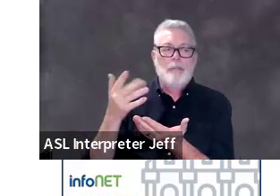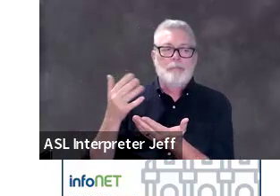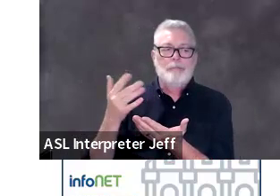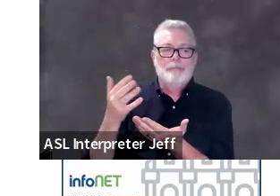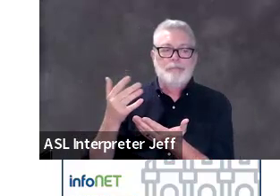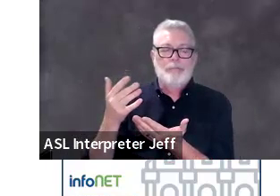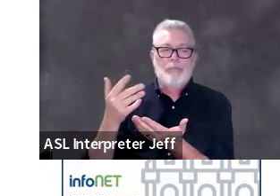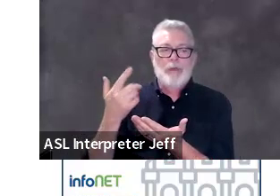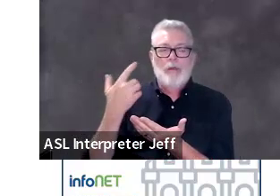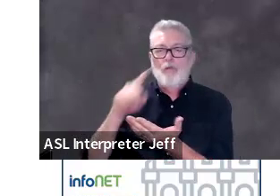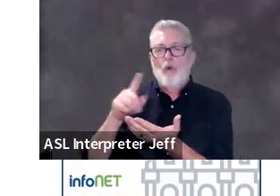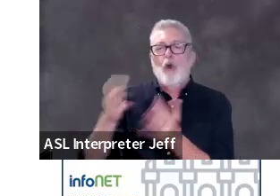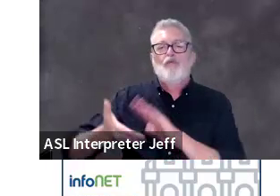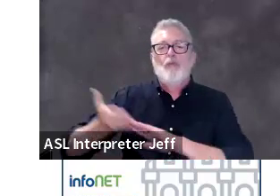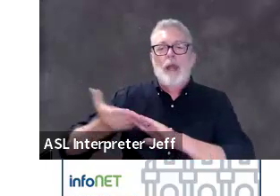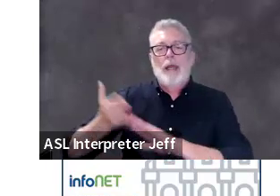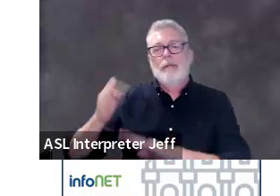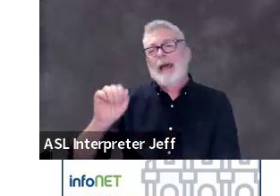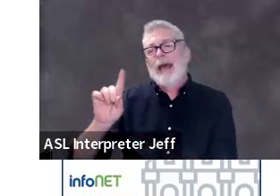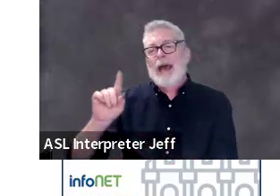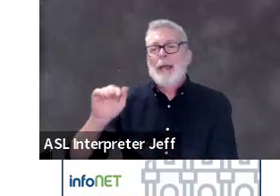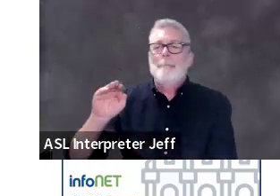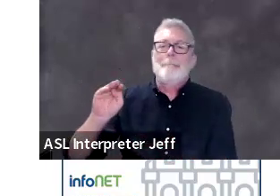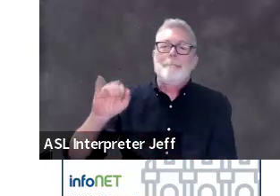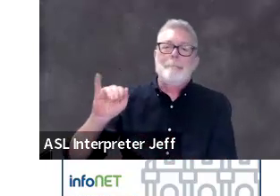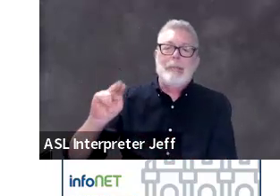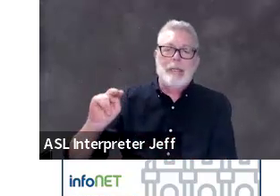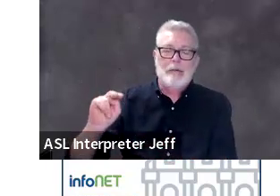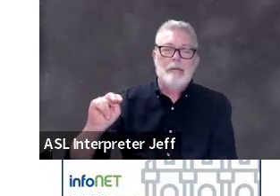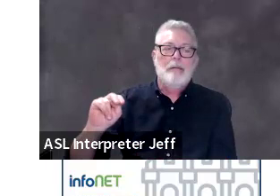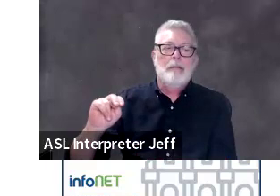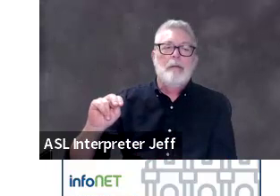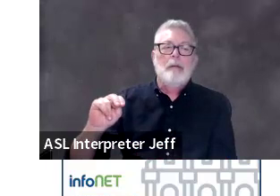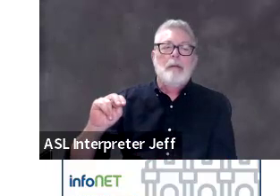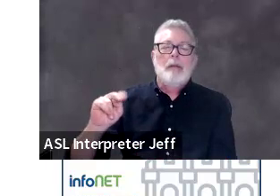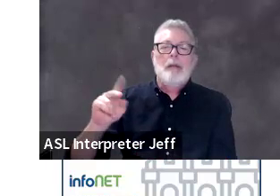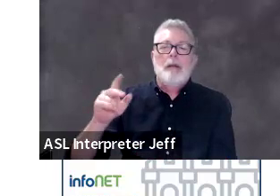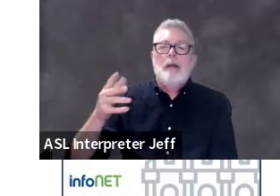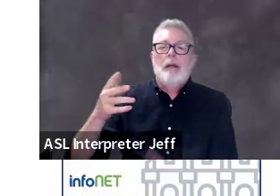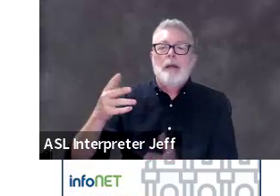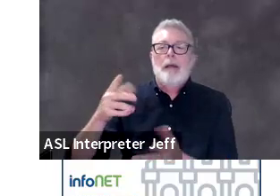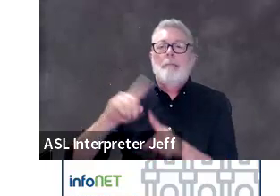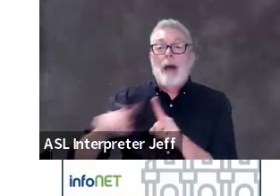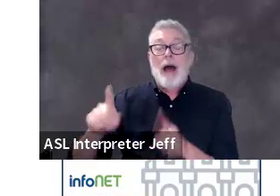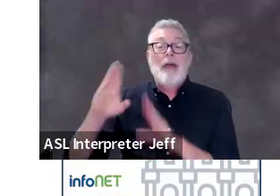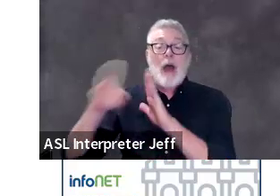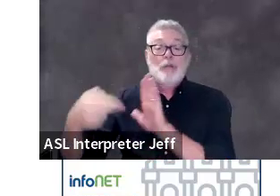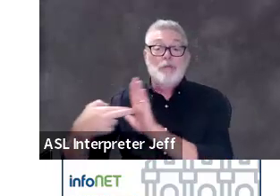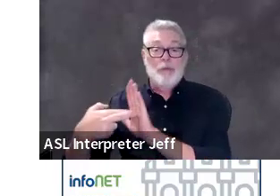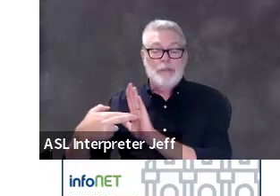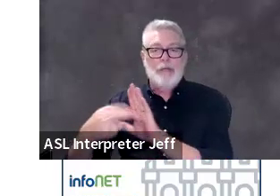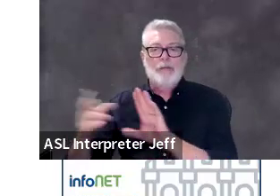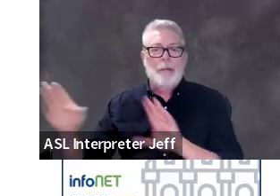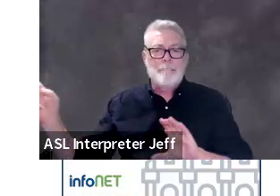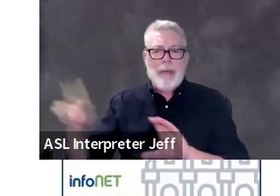the administration of the program, and in the end, the House got it back in. So we were able